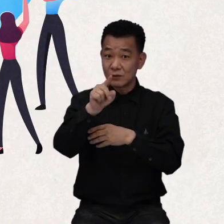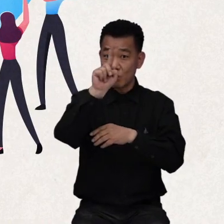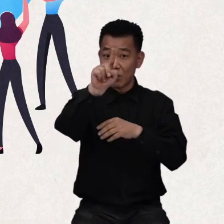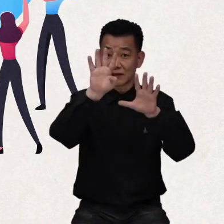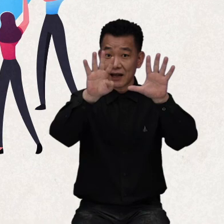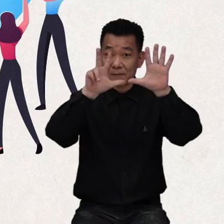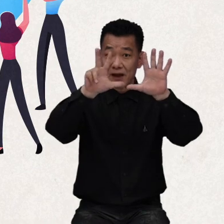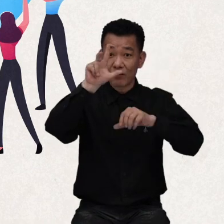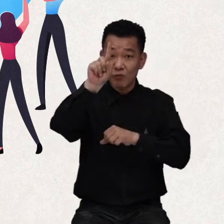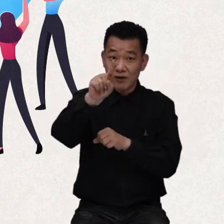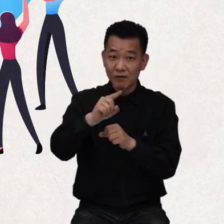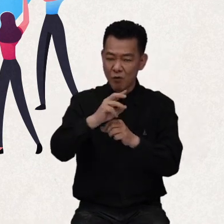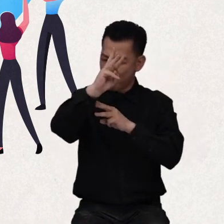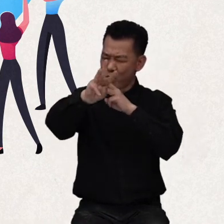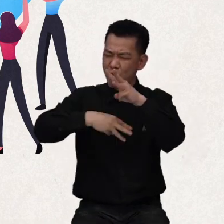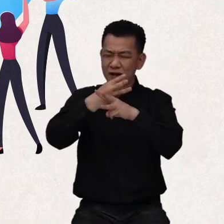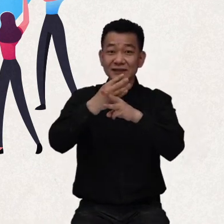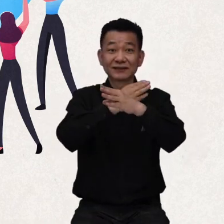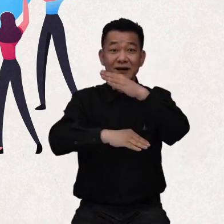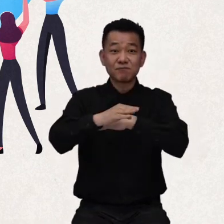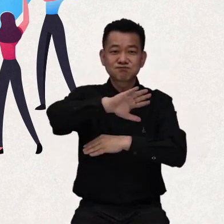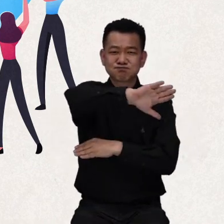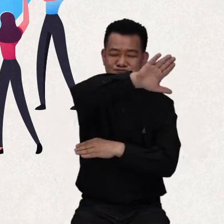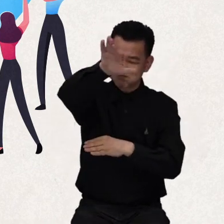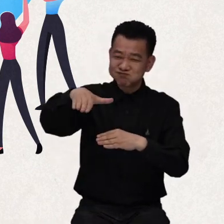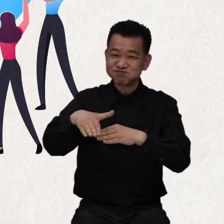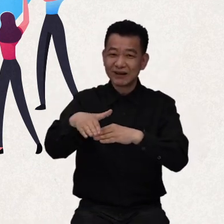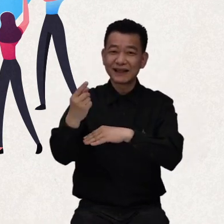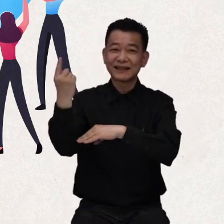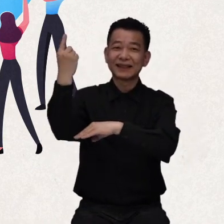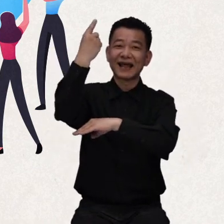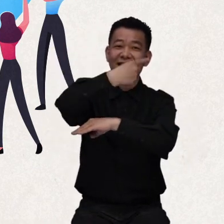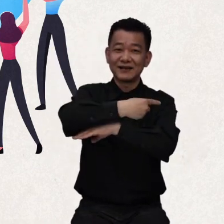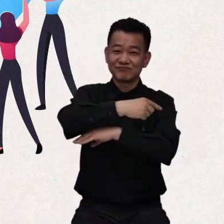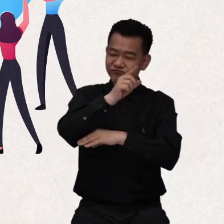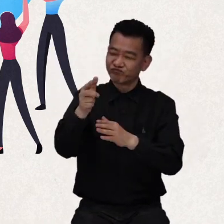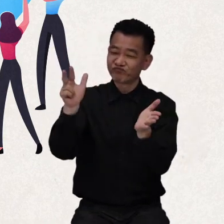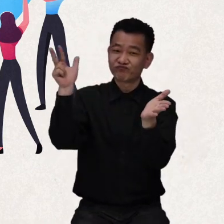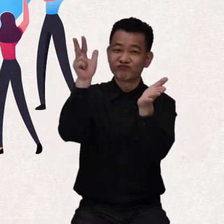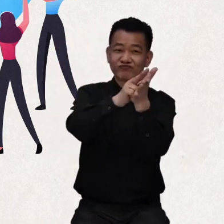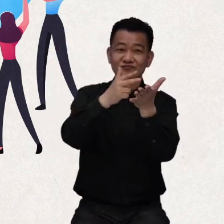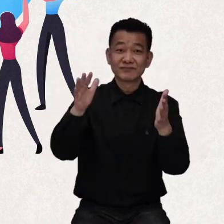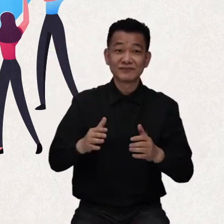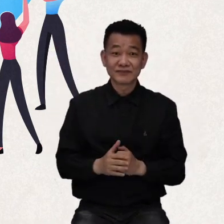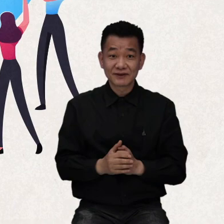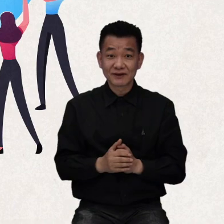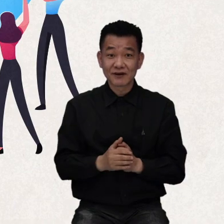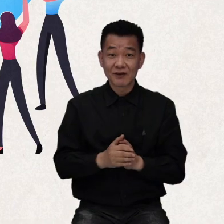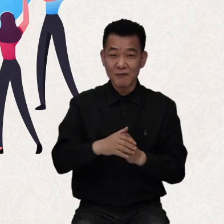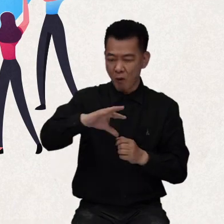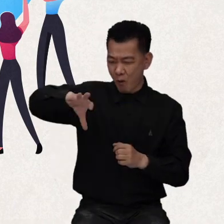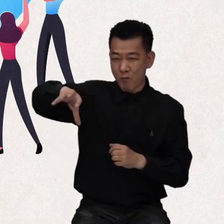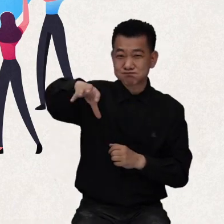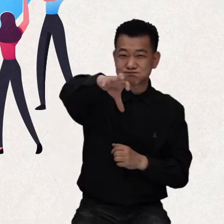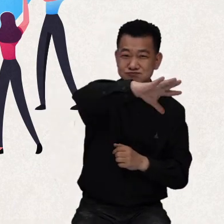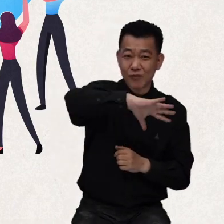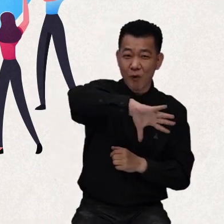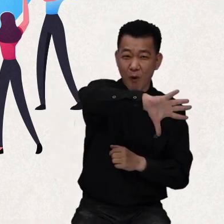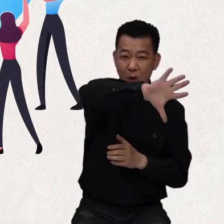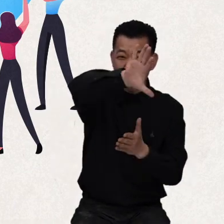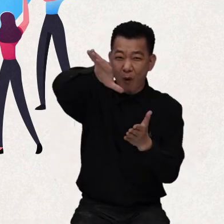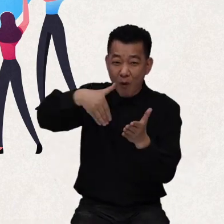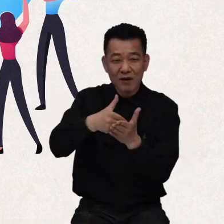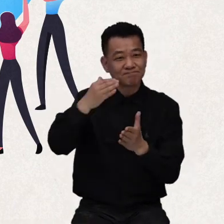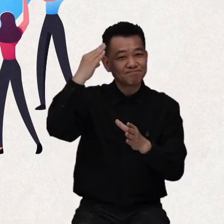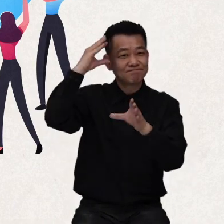proclaimed the year 1981 as the International Year of Disabled Persons, and called for a plan of action at the